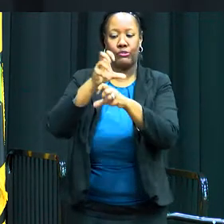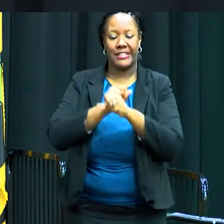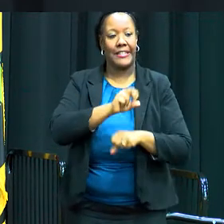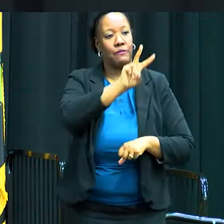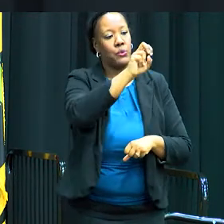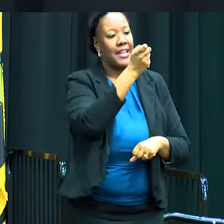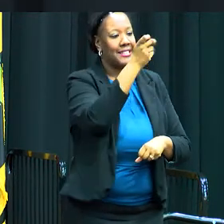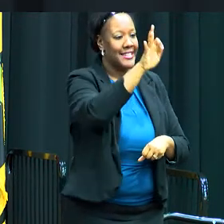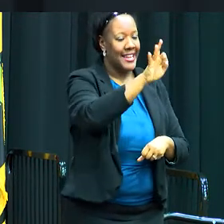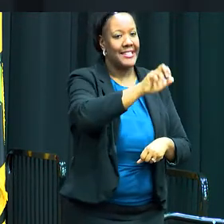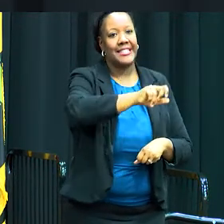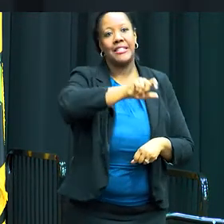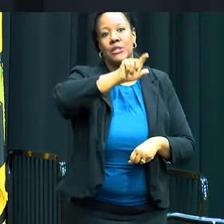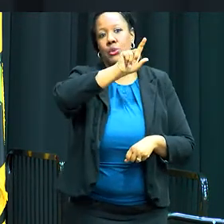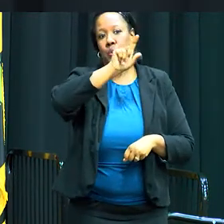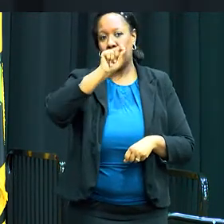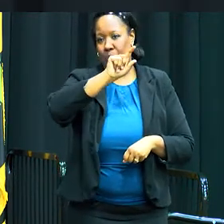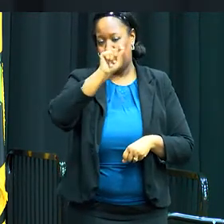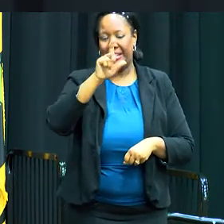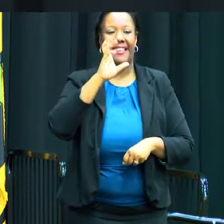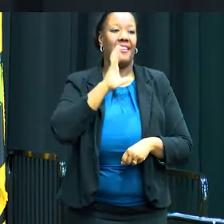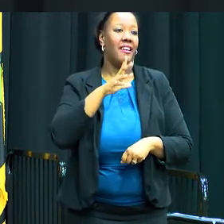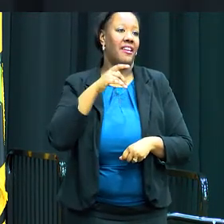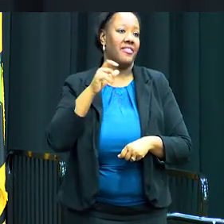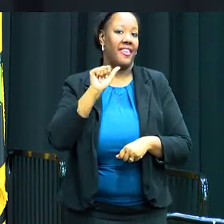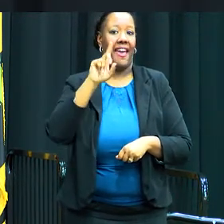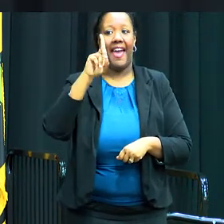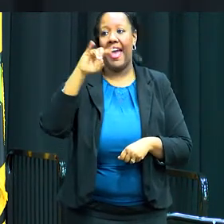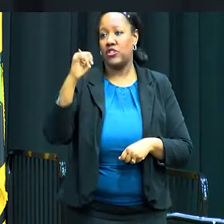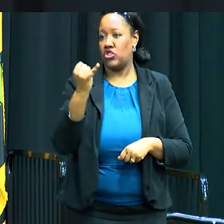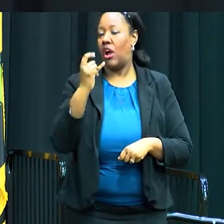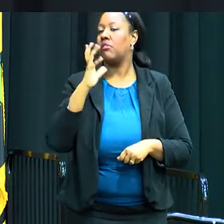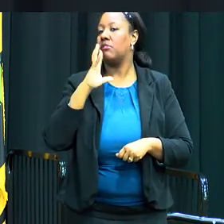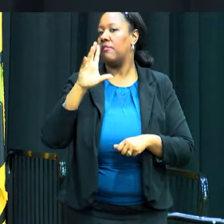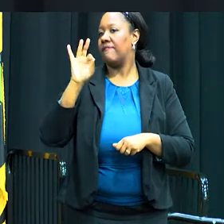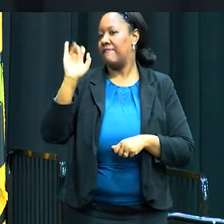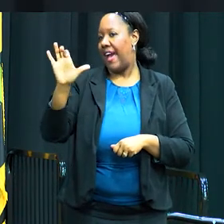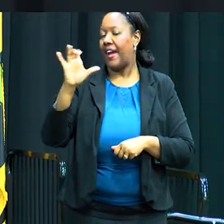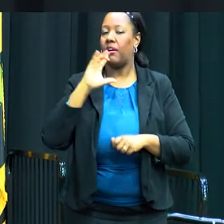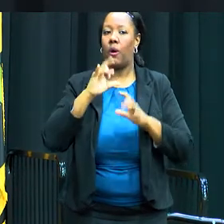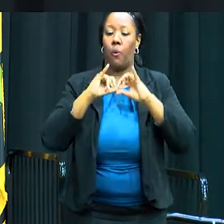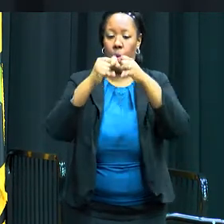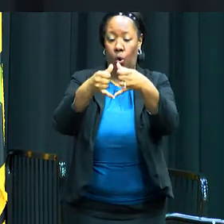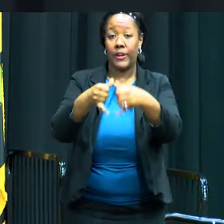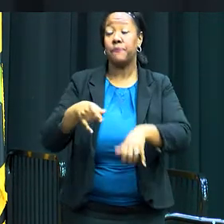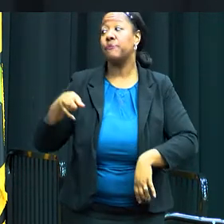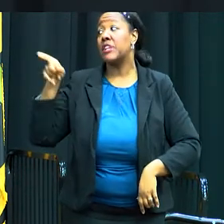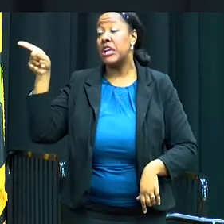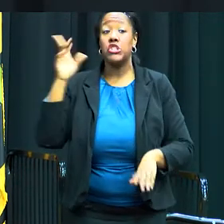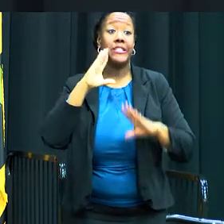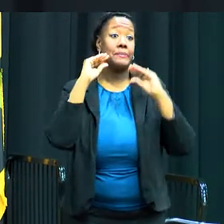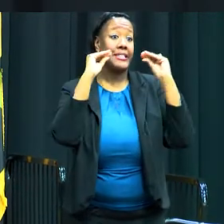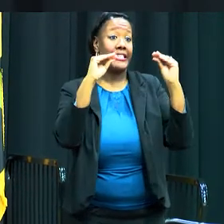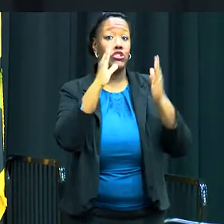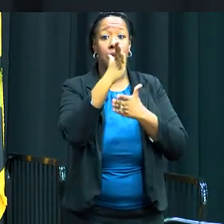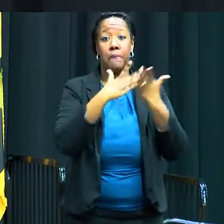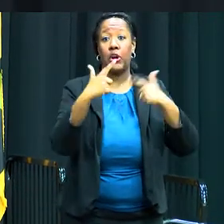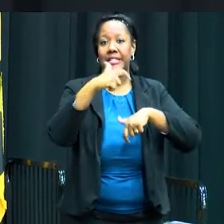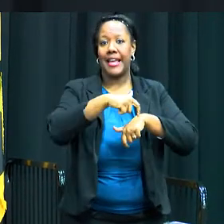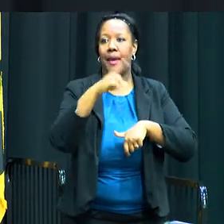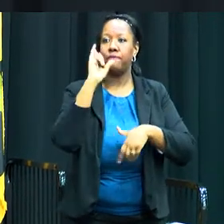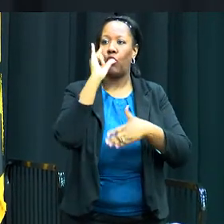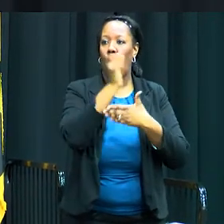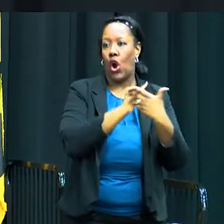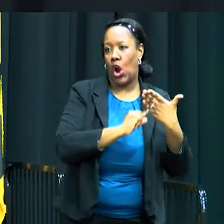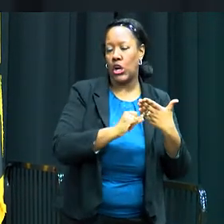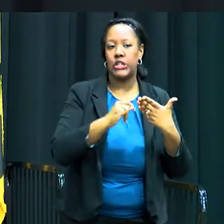2019-2020 Adjunct Faculty Excellence Award. Latasha has been teaching part-time as adjunct faculty in the arts,